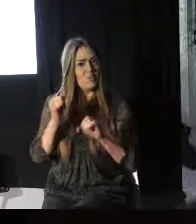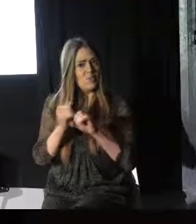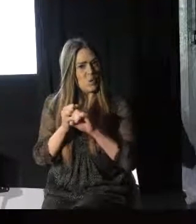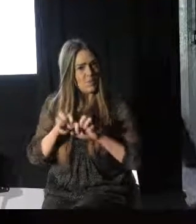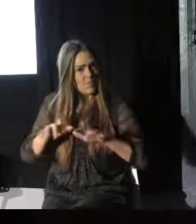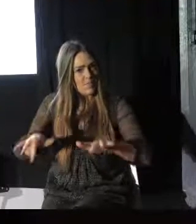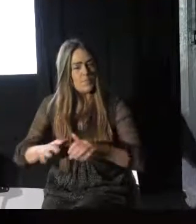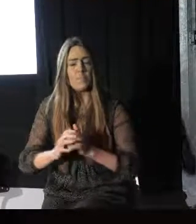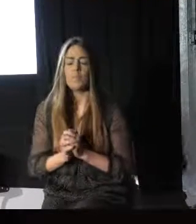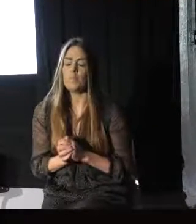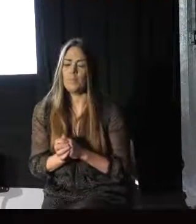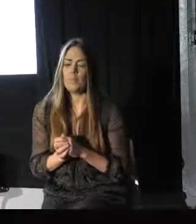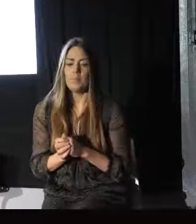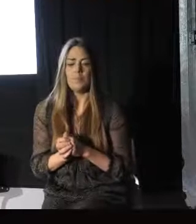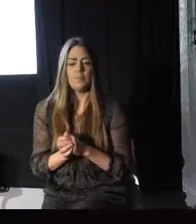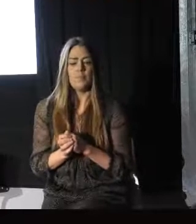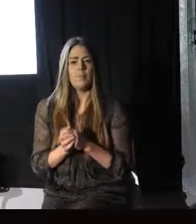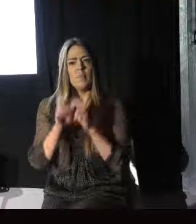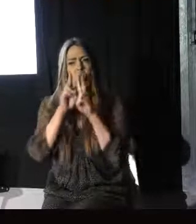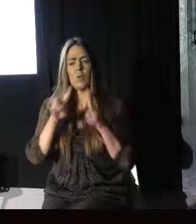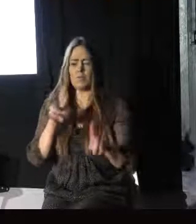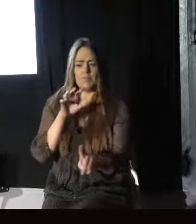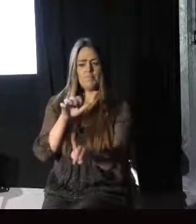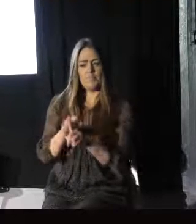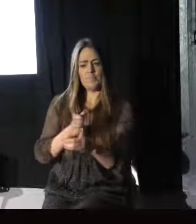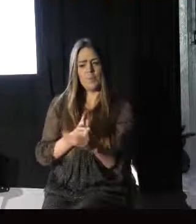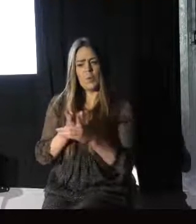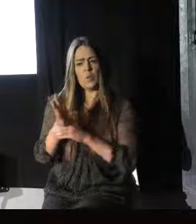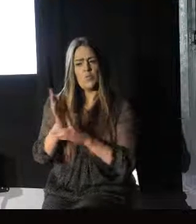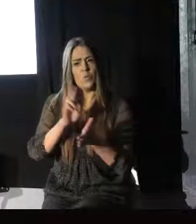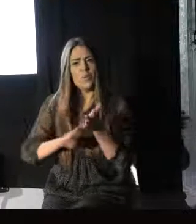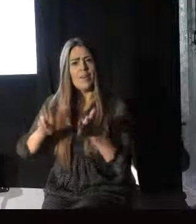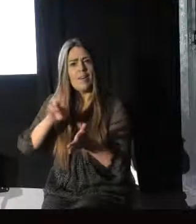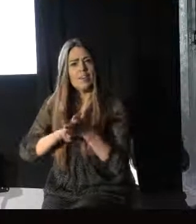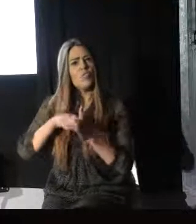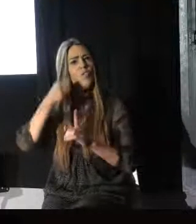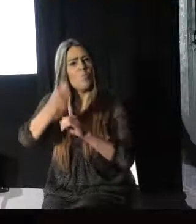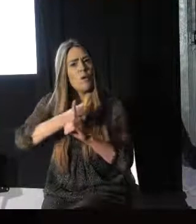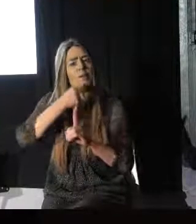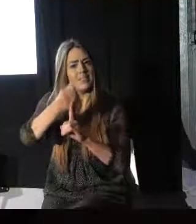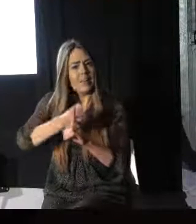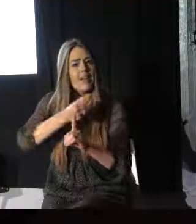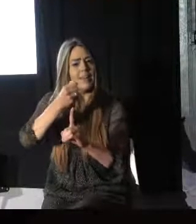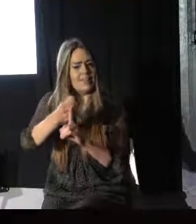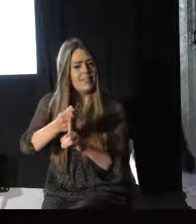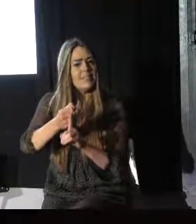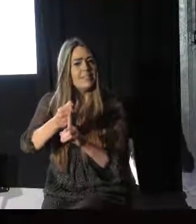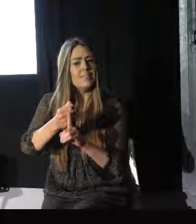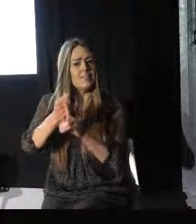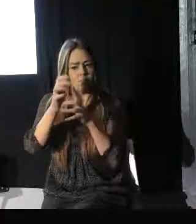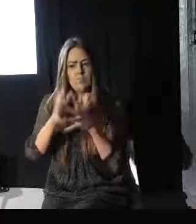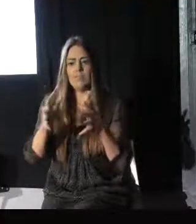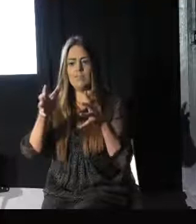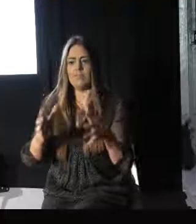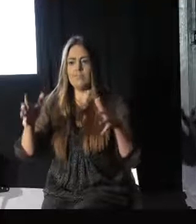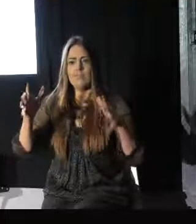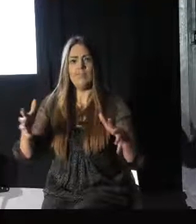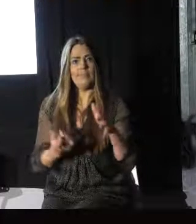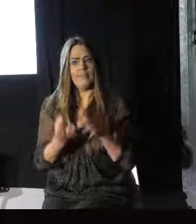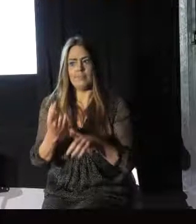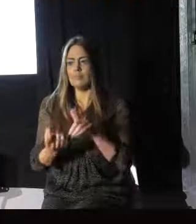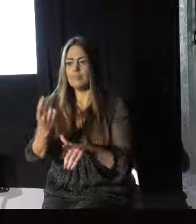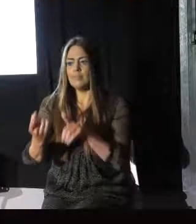that observation borne out in the nature of the protests that are increasingly